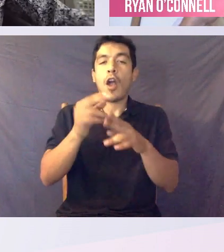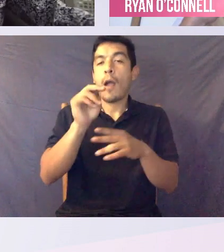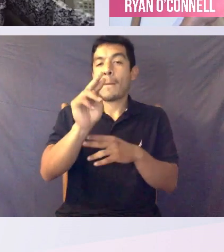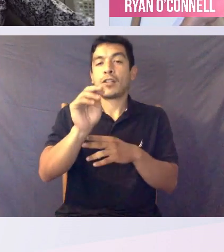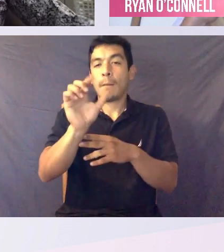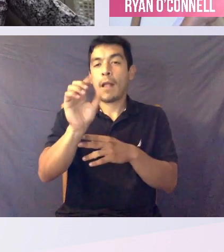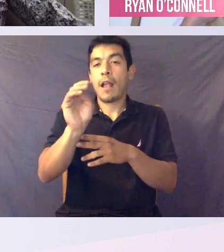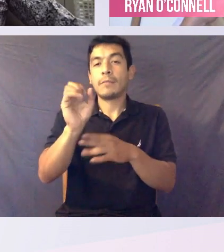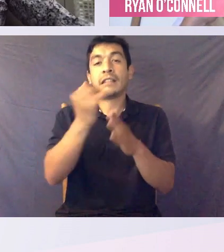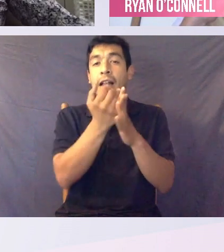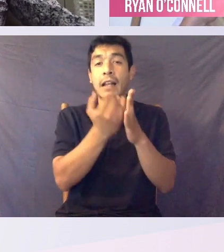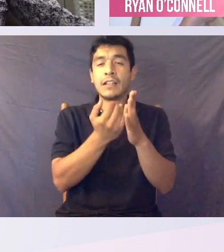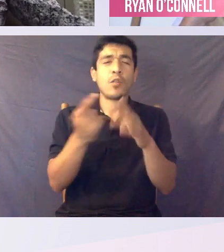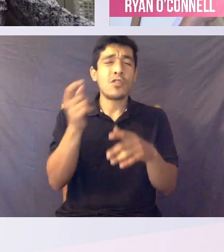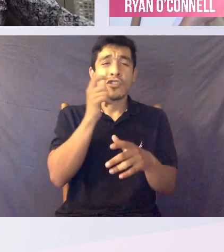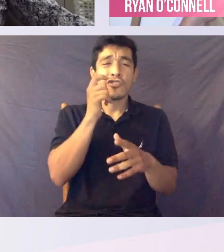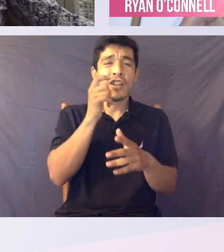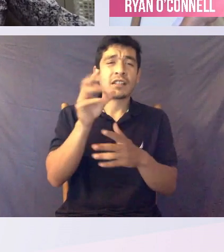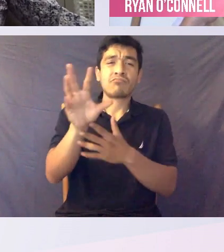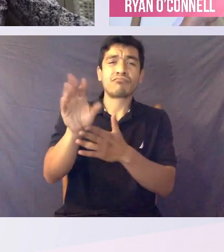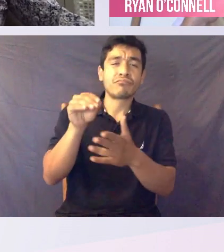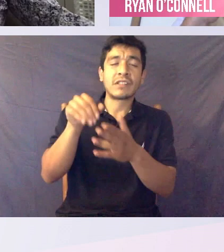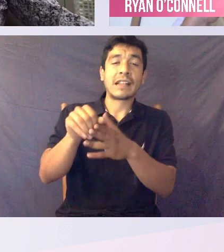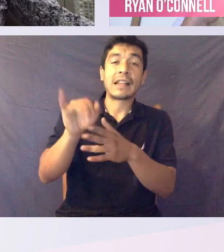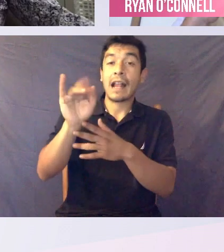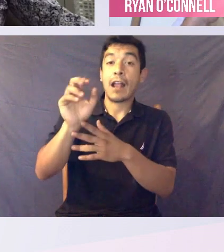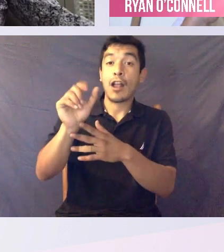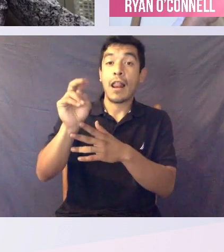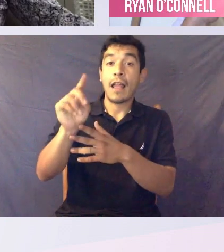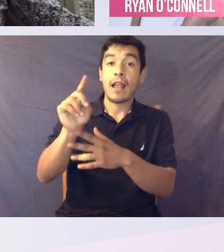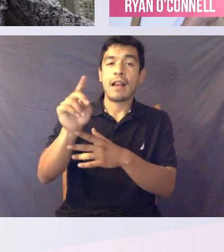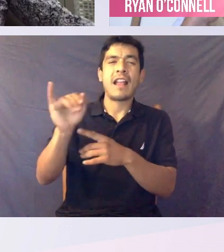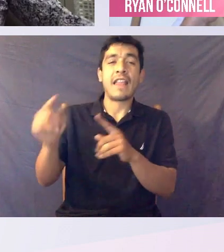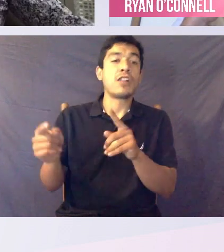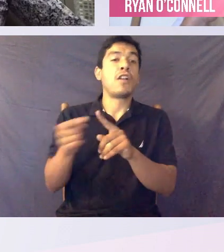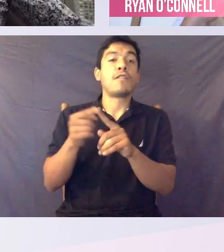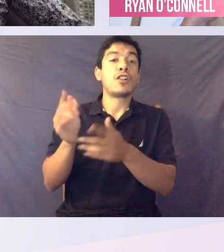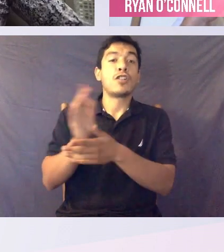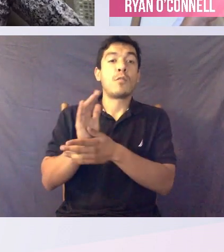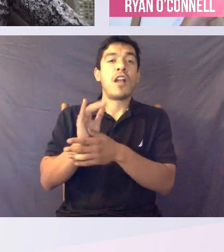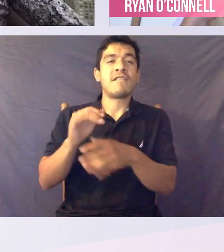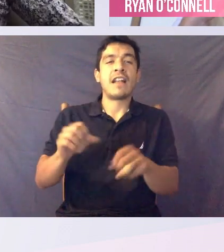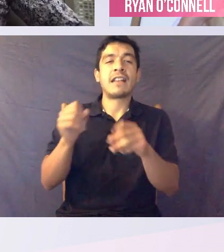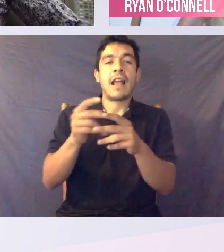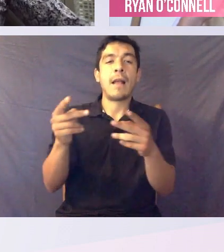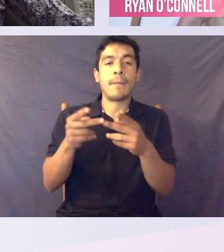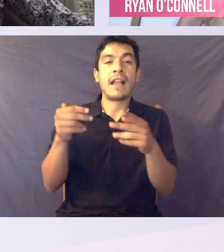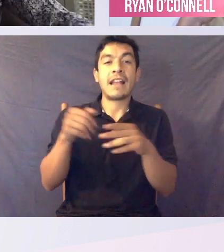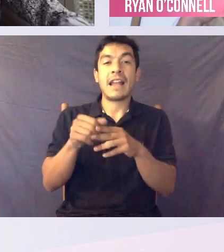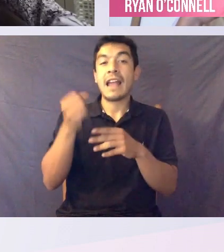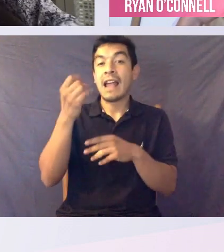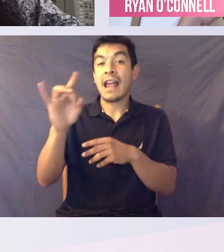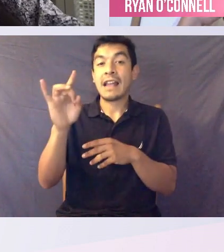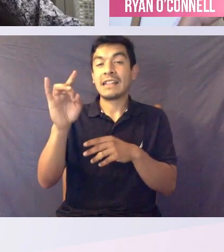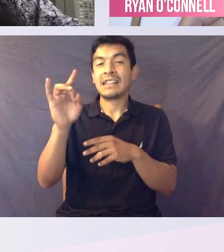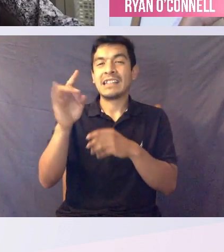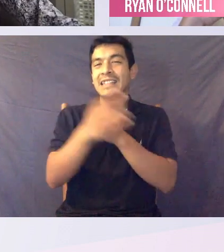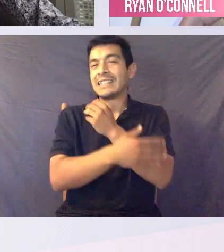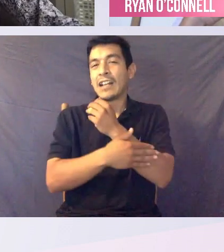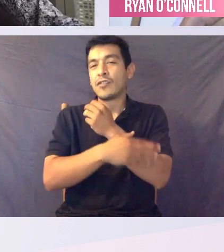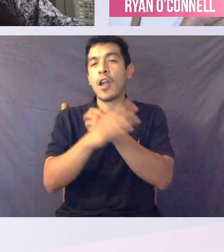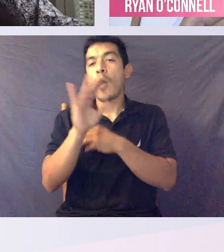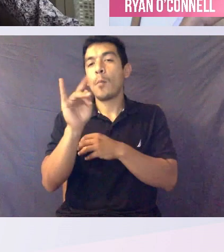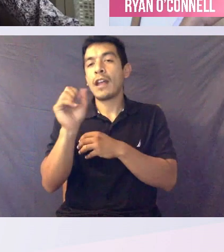it's going to be the first Hollywood movie that takes place in the 18th century British Regency era. It's very like Jane